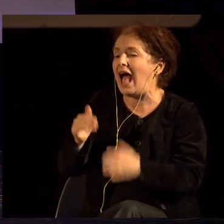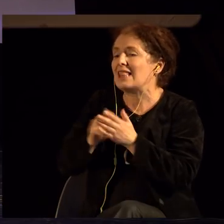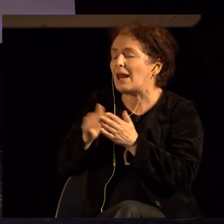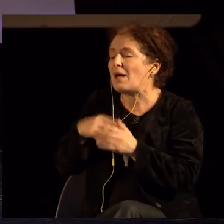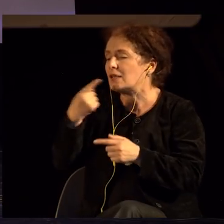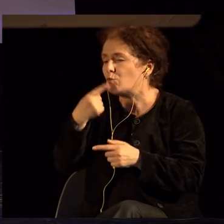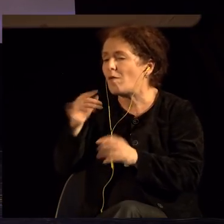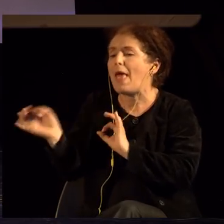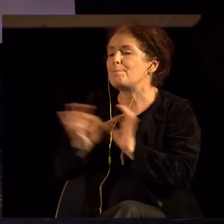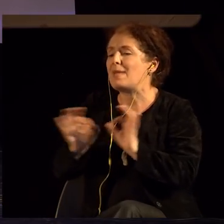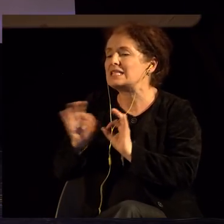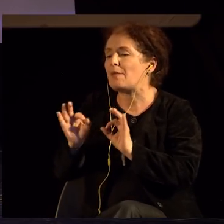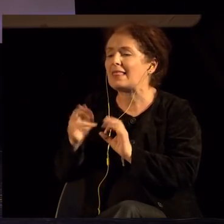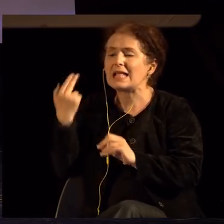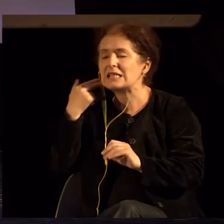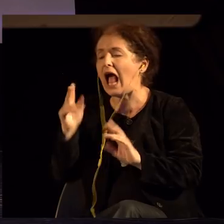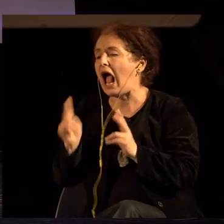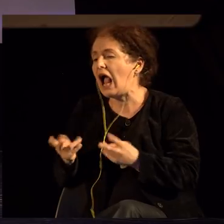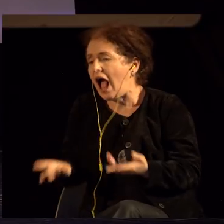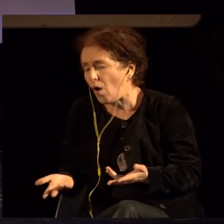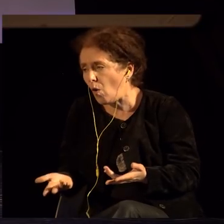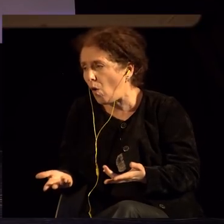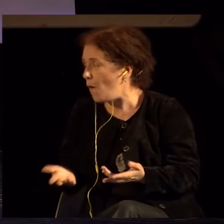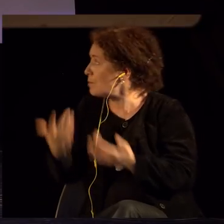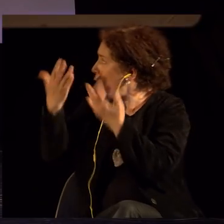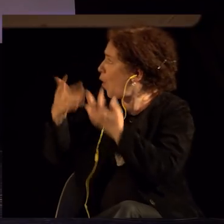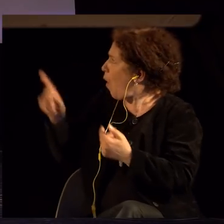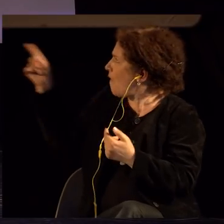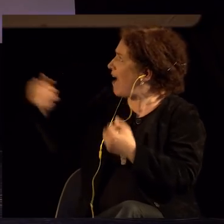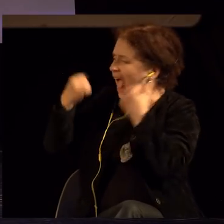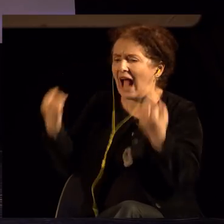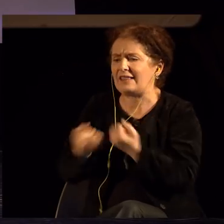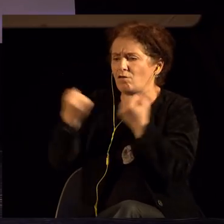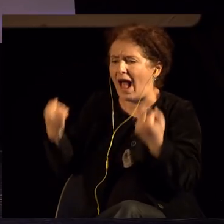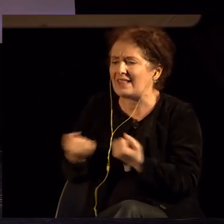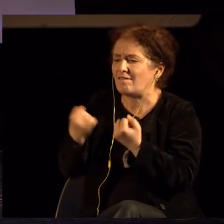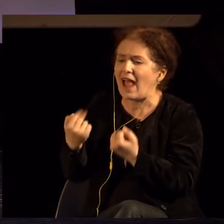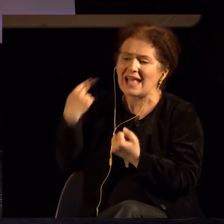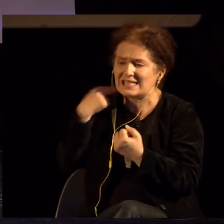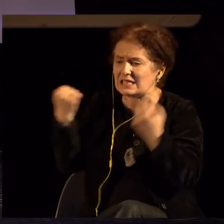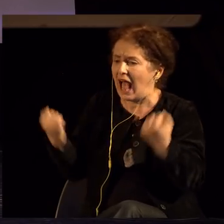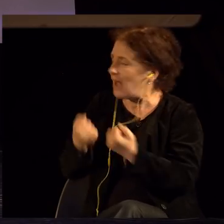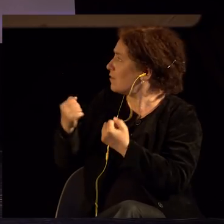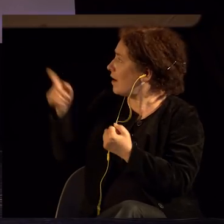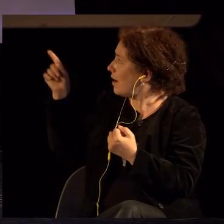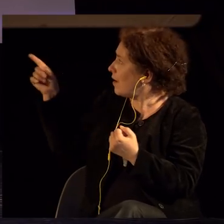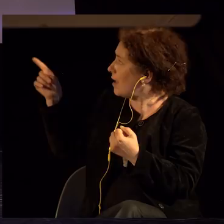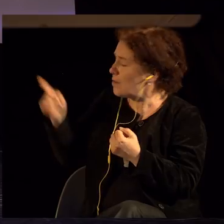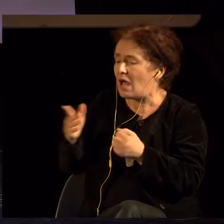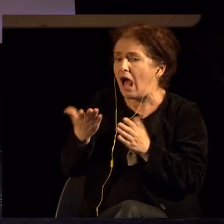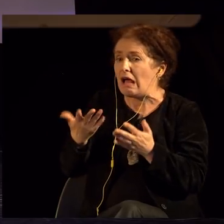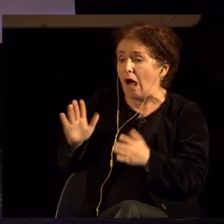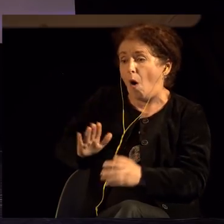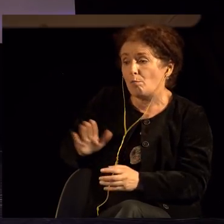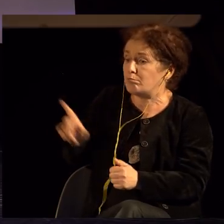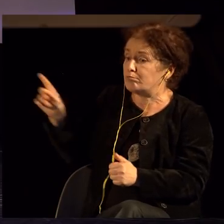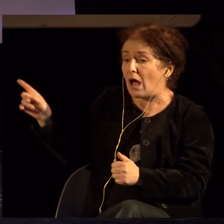Because how many of these activities really give you, put you at risk for a sexual transmitted infection